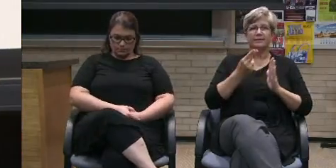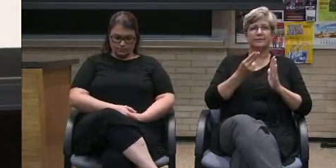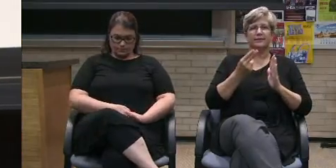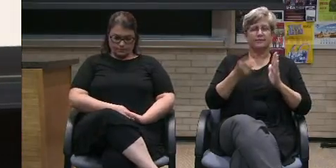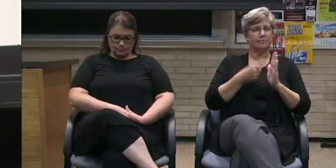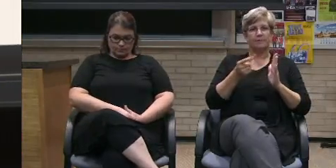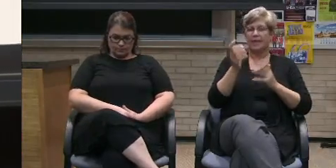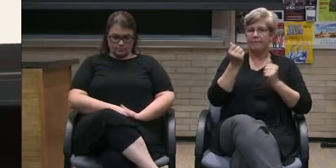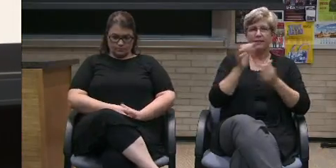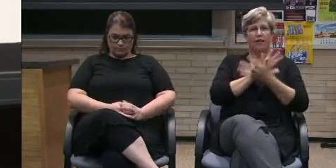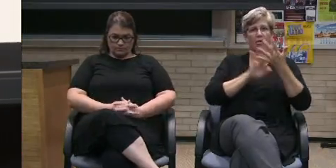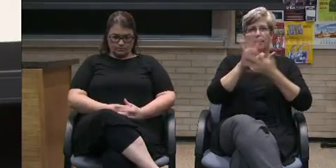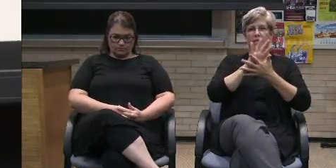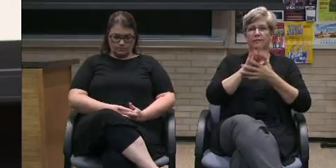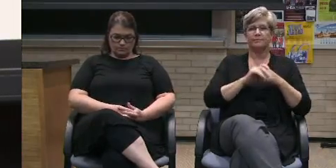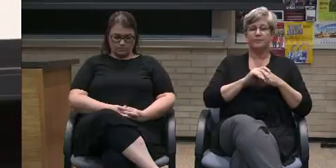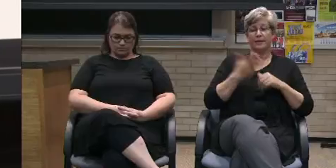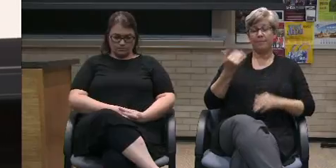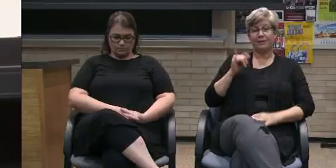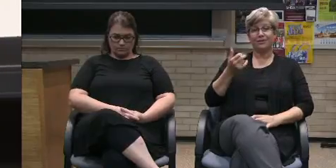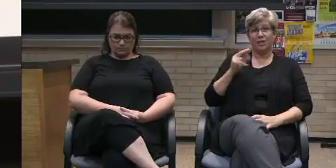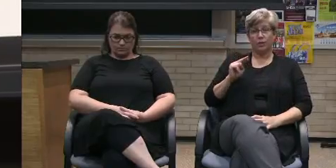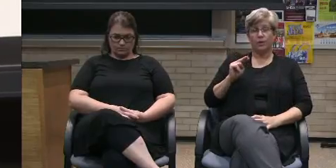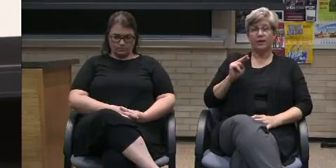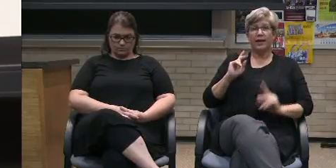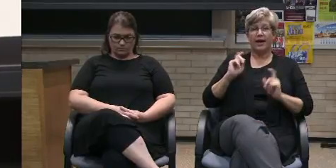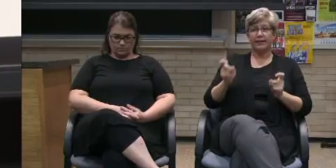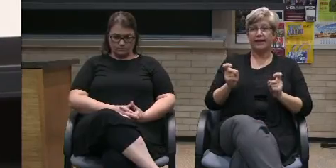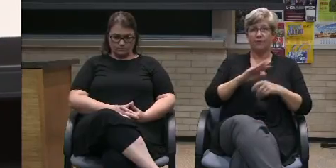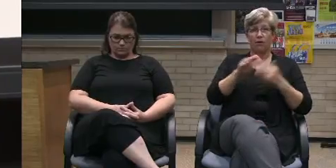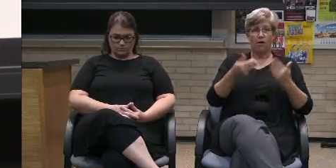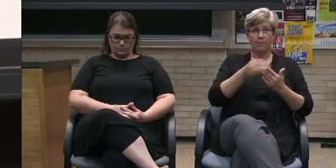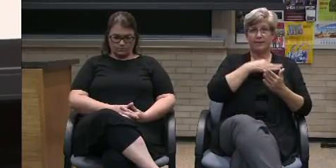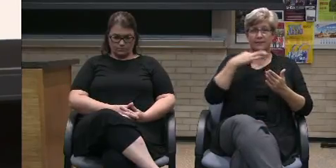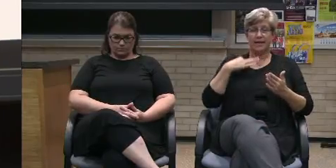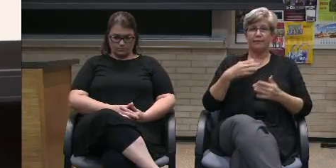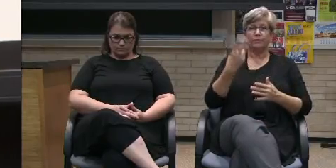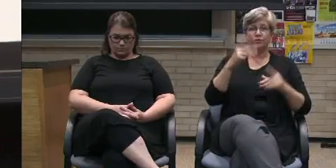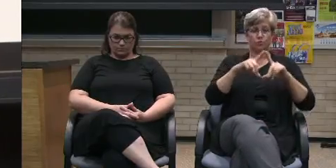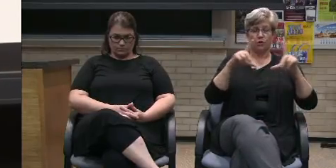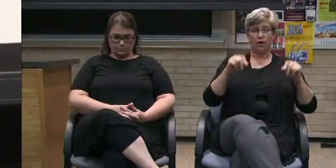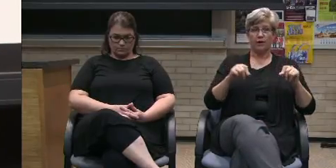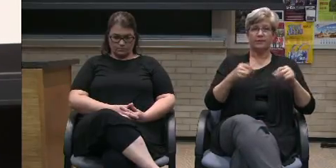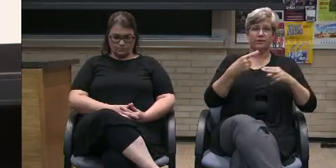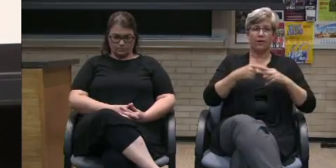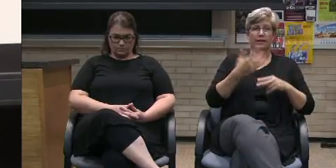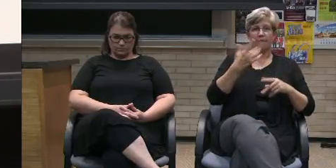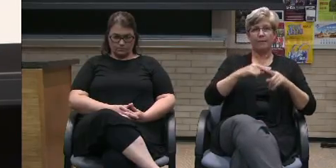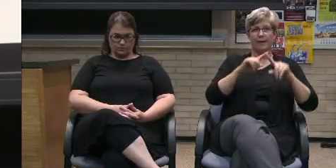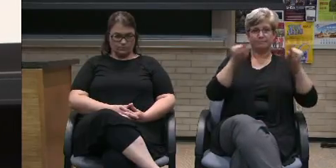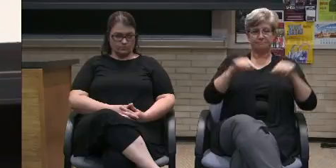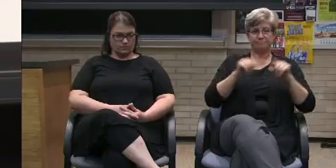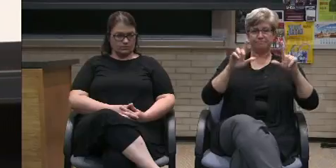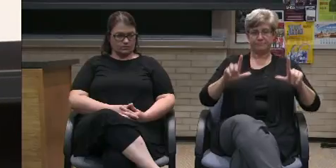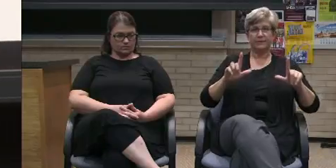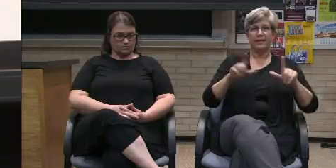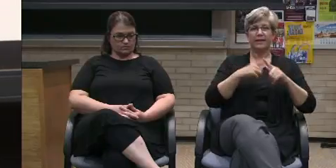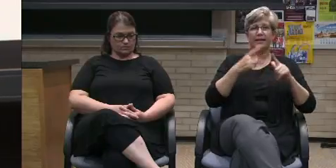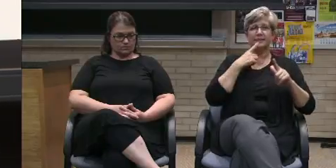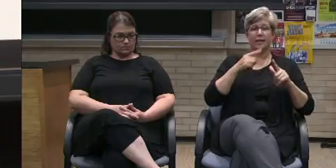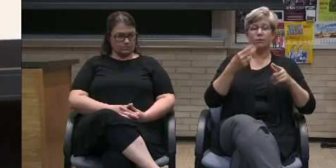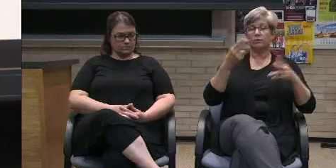with the full division is I gave everyone 2 5x8 cards, and I said, we're going to do a turn, talk, and write, and what I'd like you to do is turn to